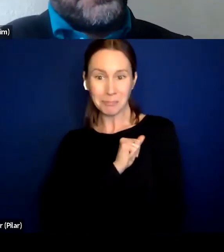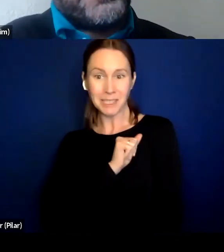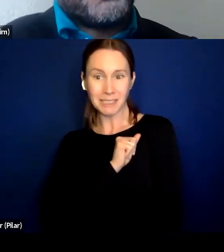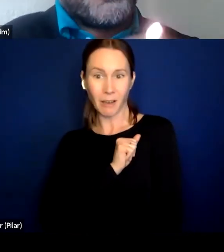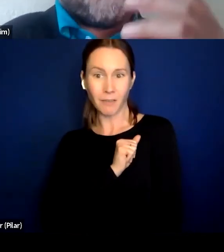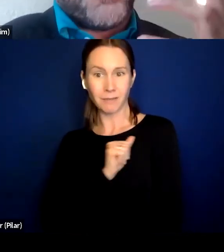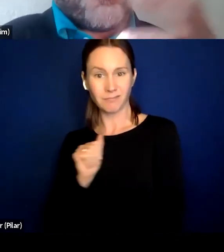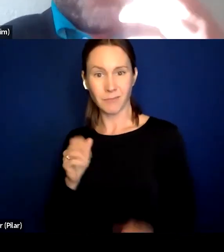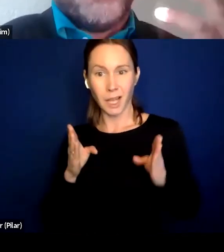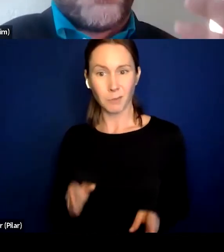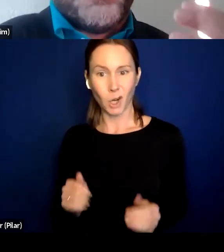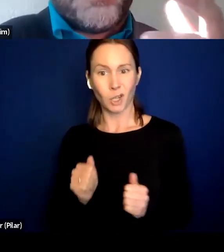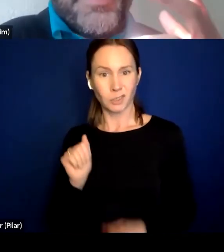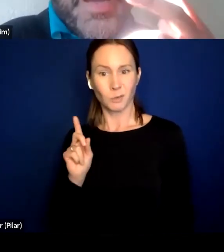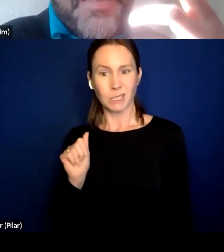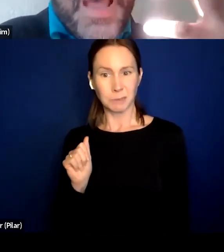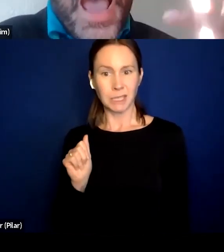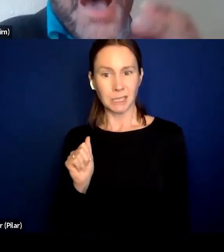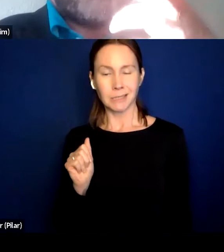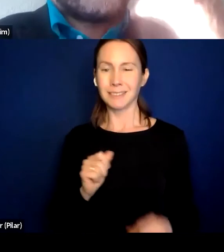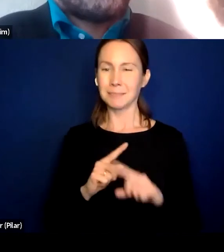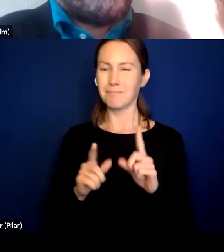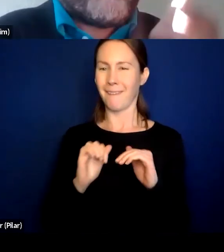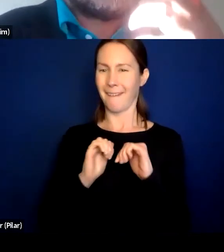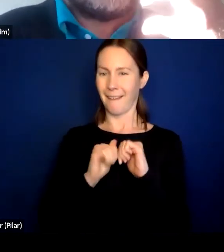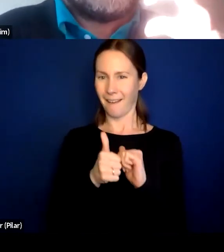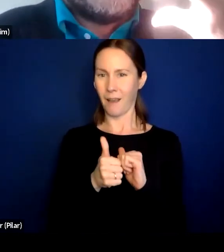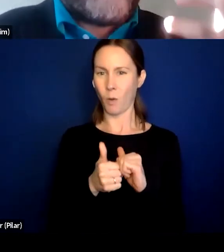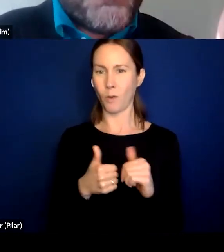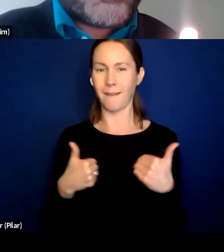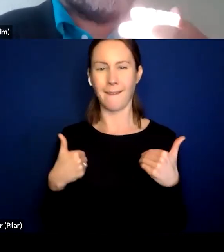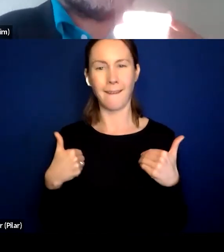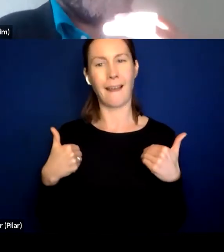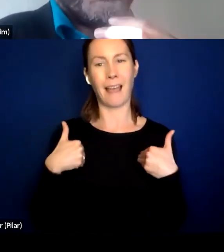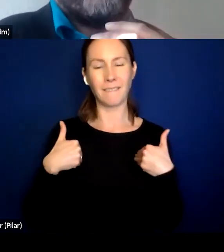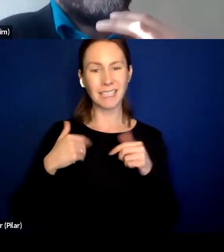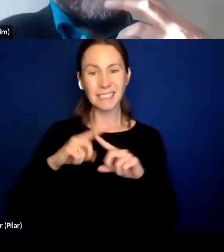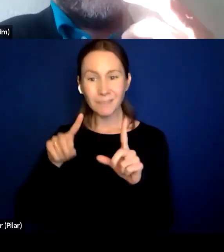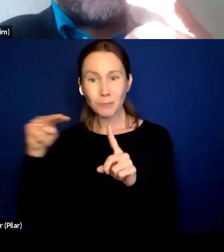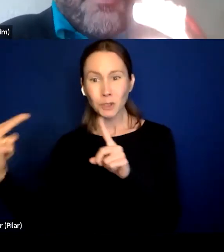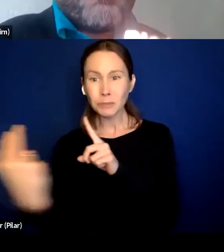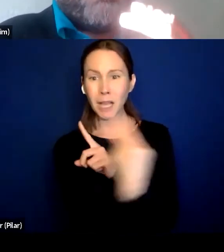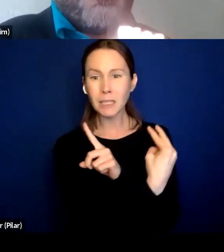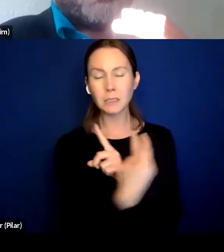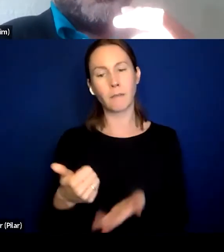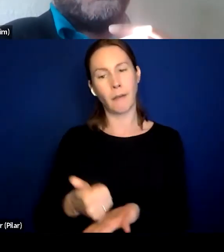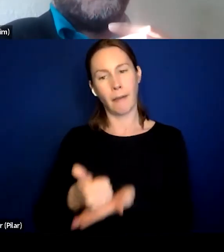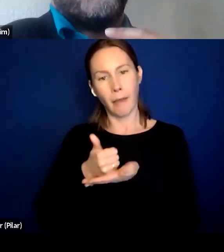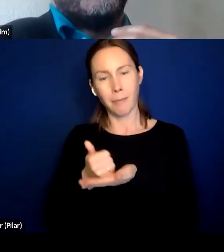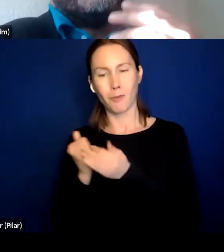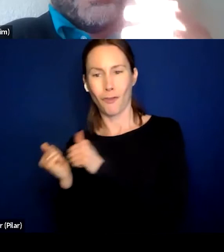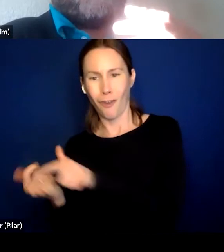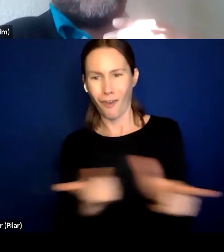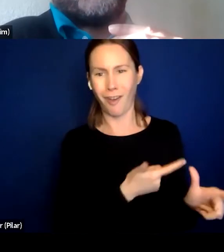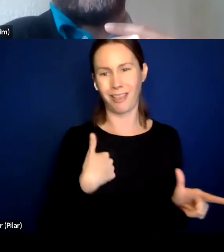with disabilities, but there are ways in which, kind of having that multiple perspectives can help us all evolve and continue